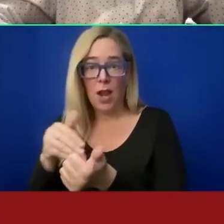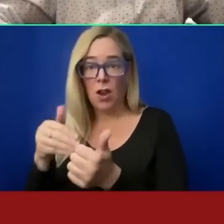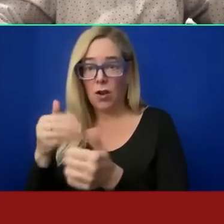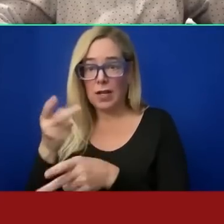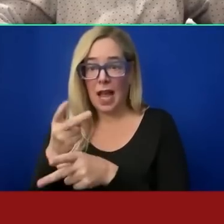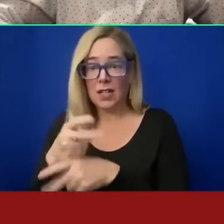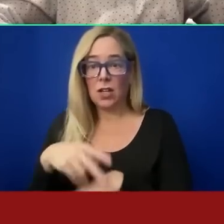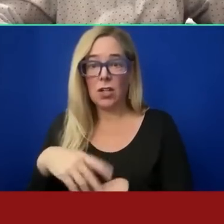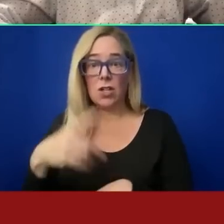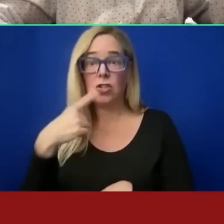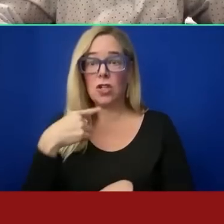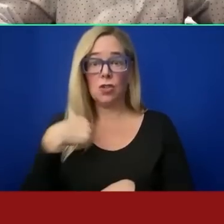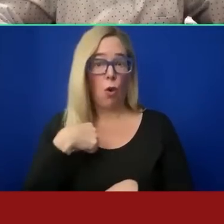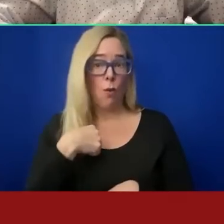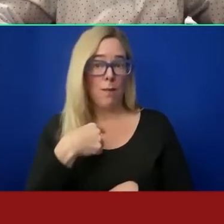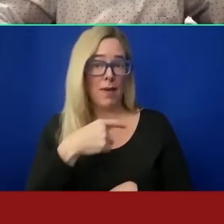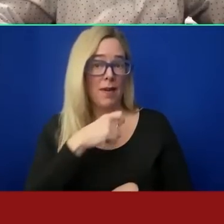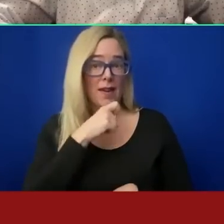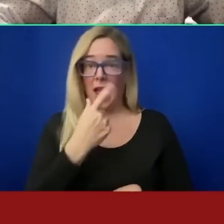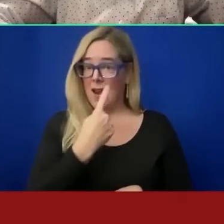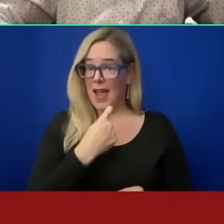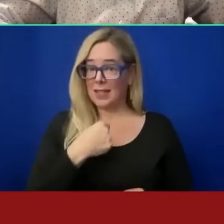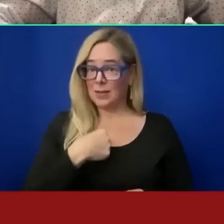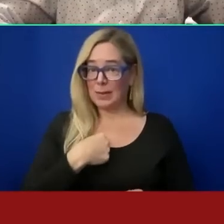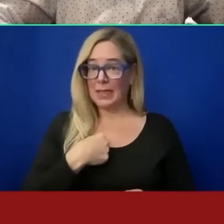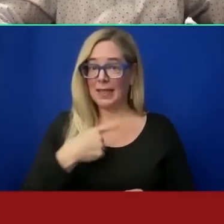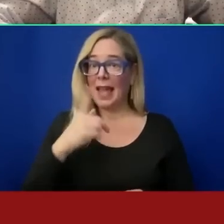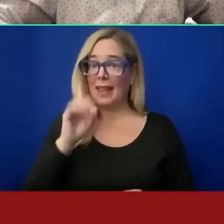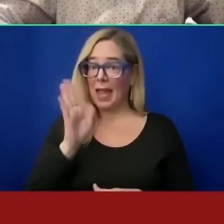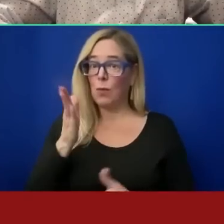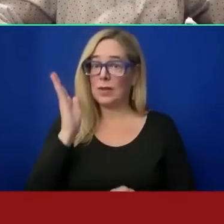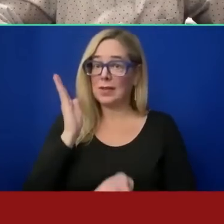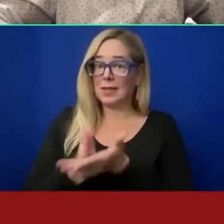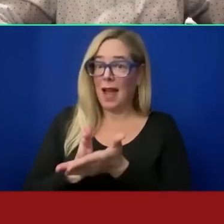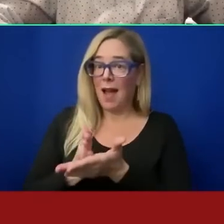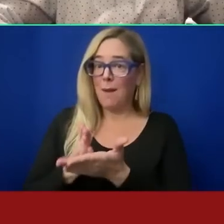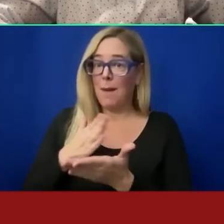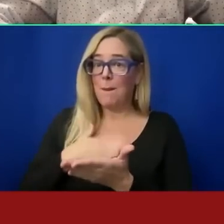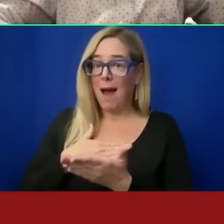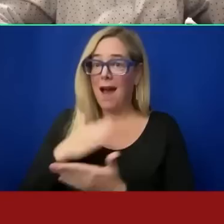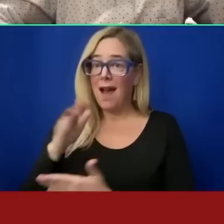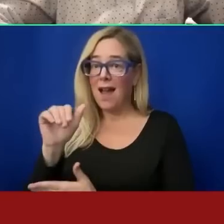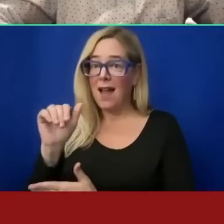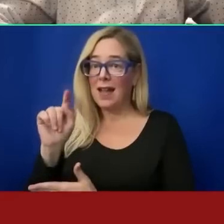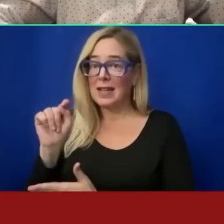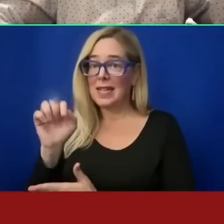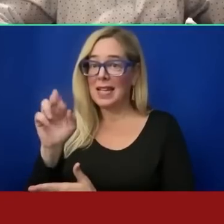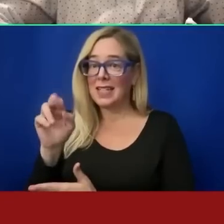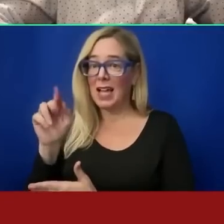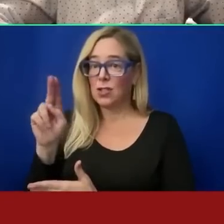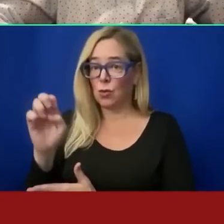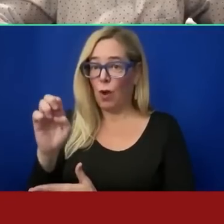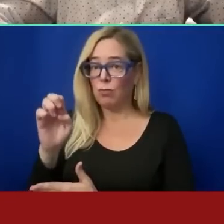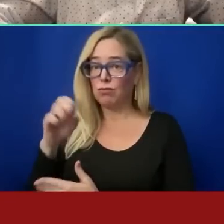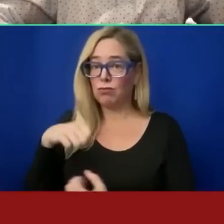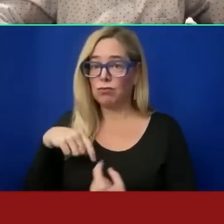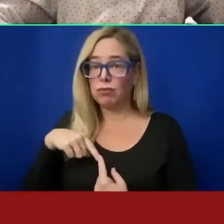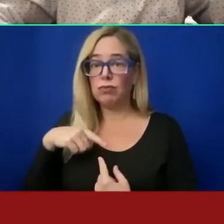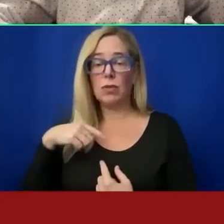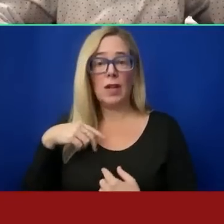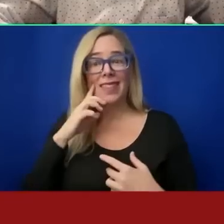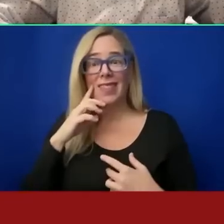taken off of testosterone. At that point, I had been taking testosterone for about a decade. So this was devastating